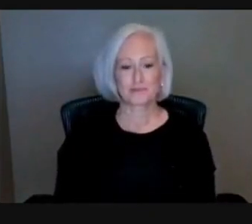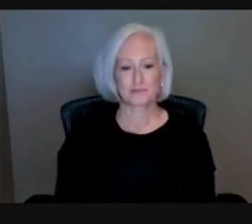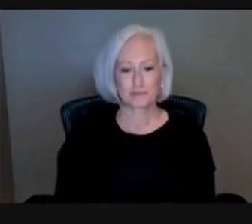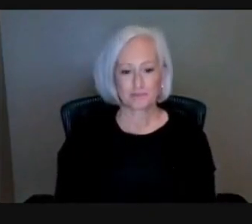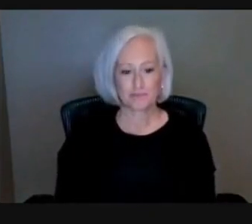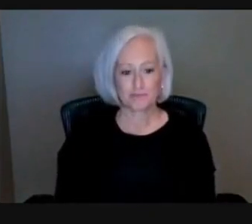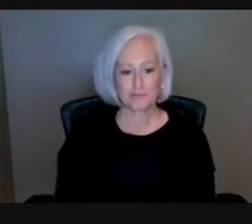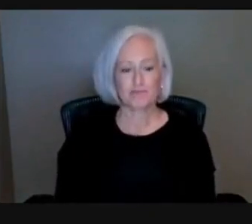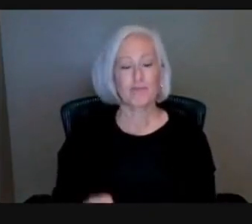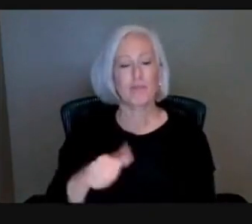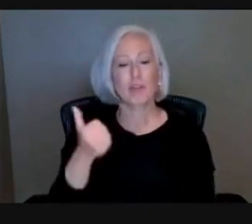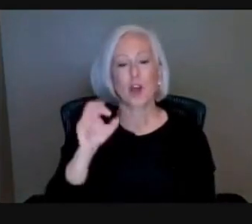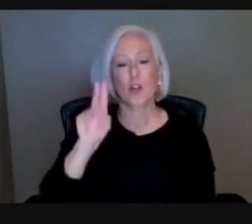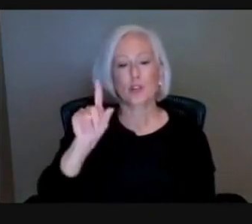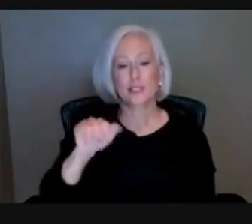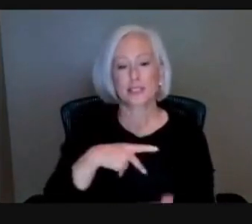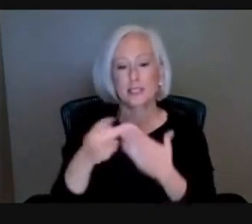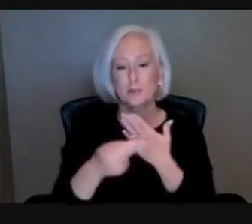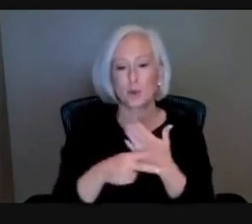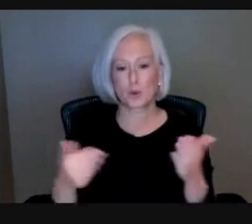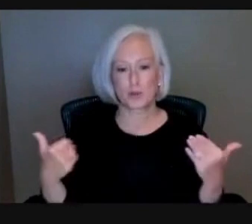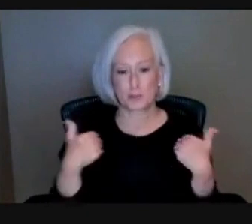Other Citi programs that we have.